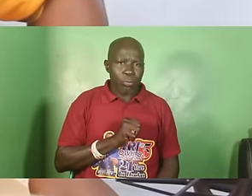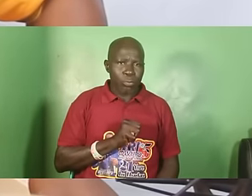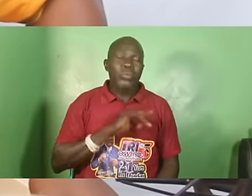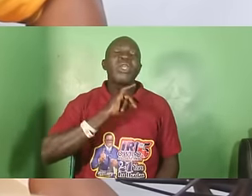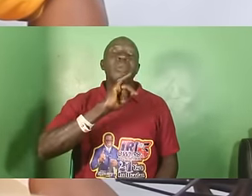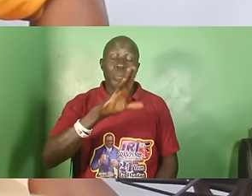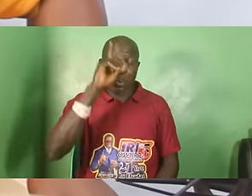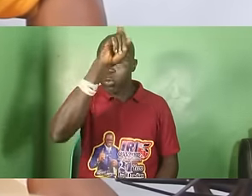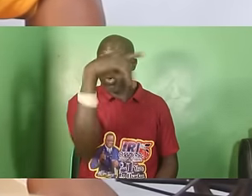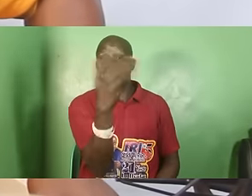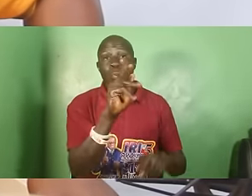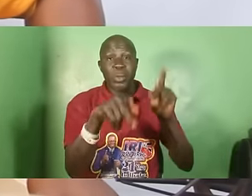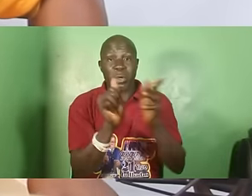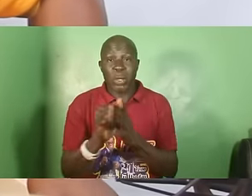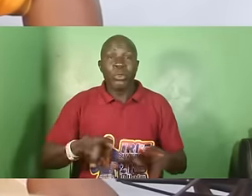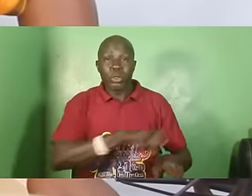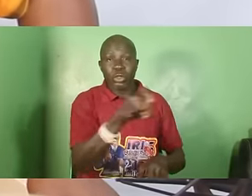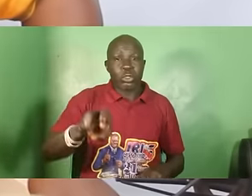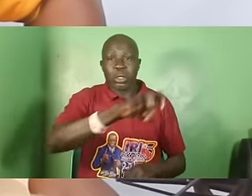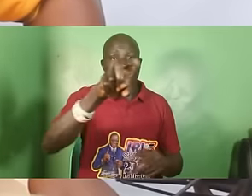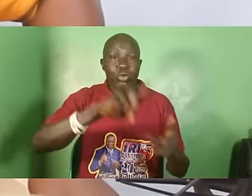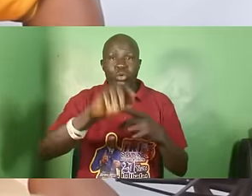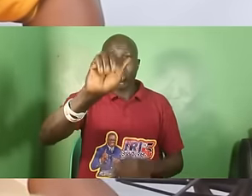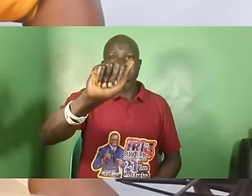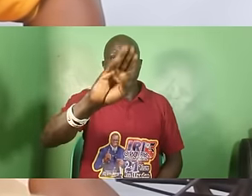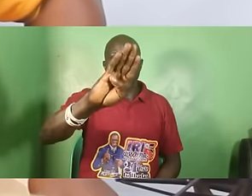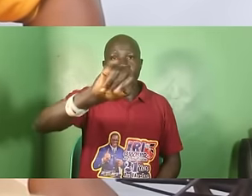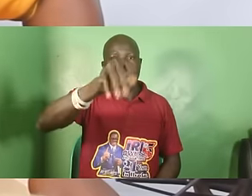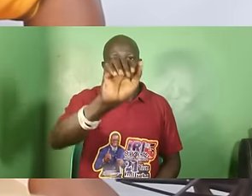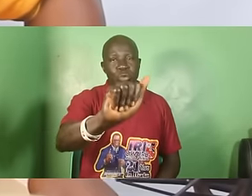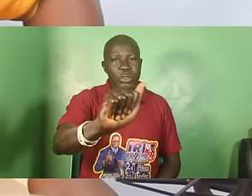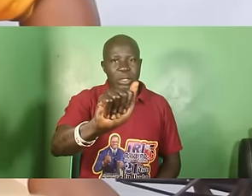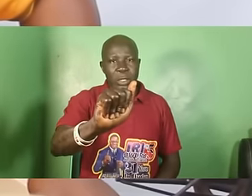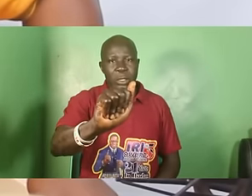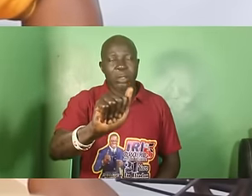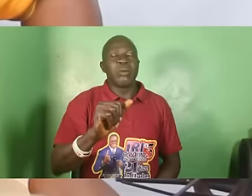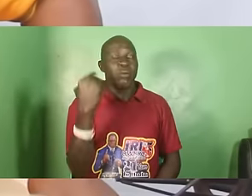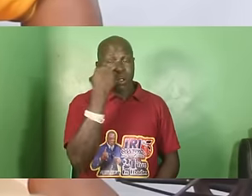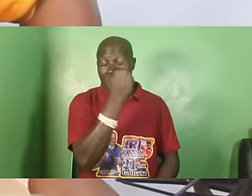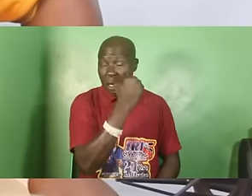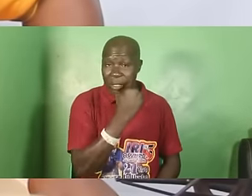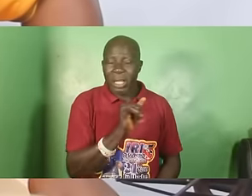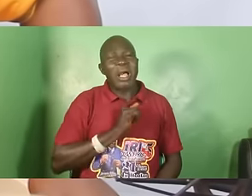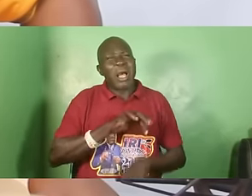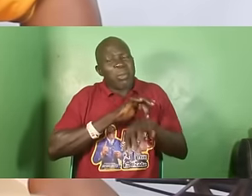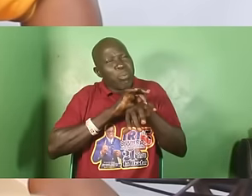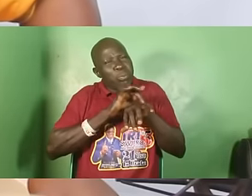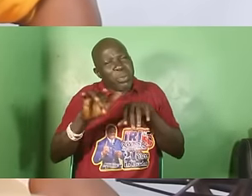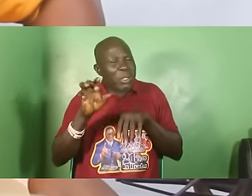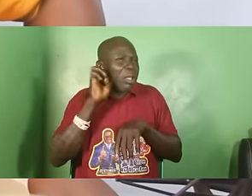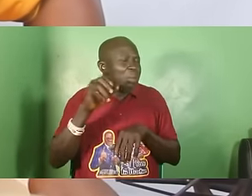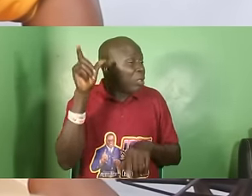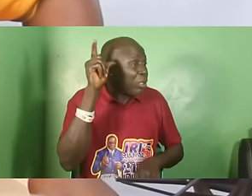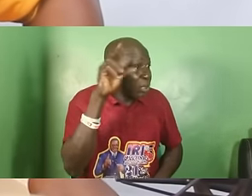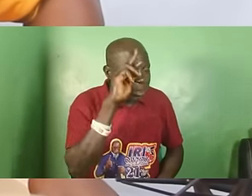wa lara awon ti won lo se bi. He's part of the people that went for their eye surgery. Ah! Anu se mi. I pity him. Egbon